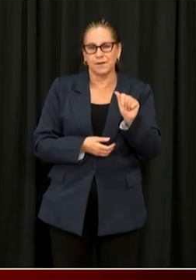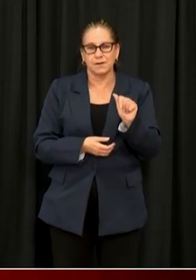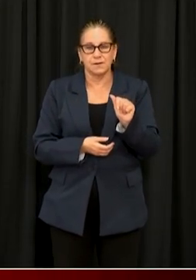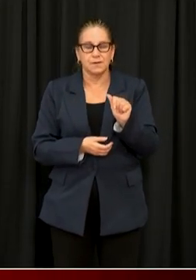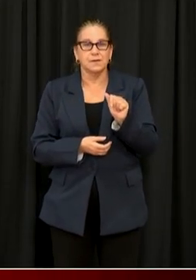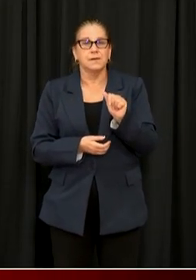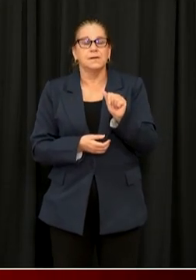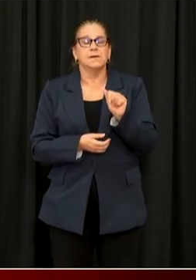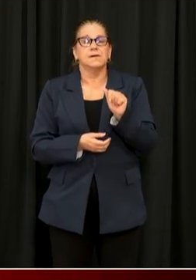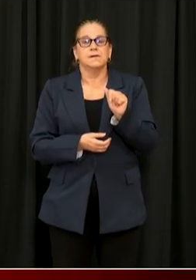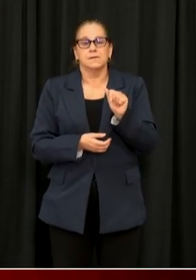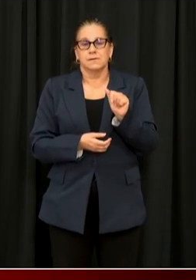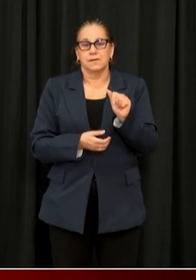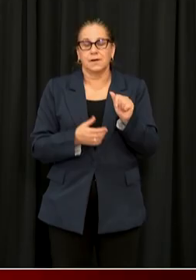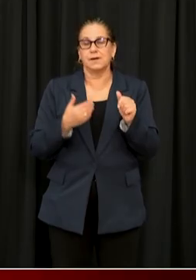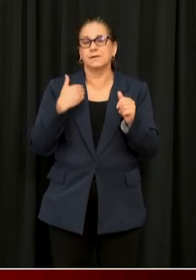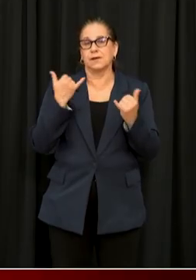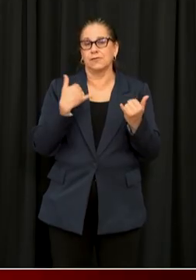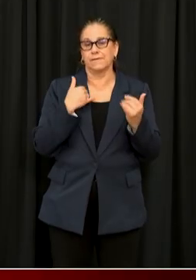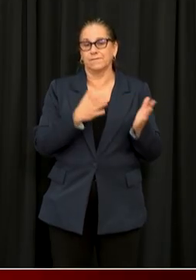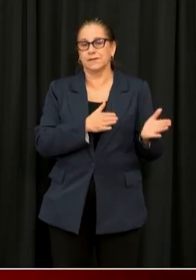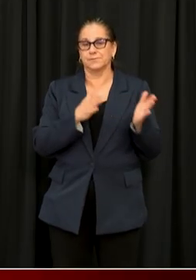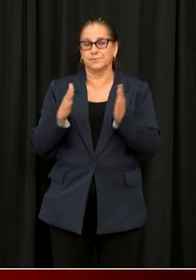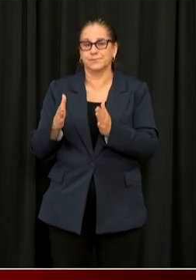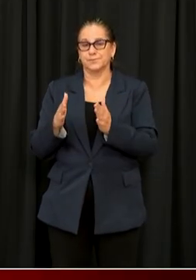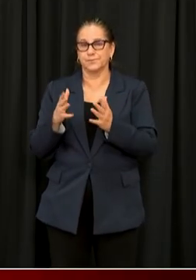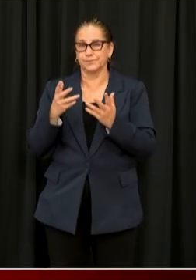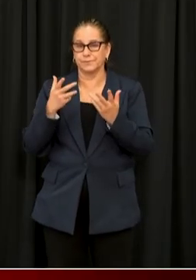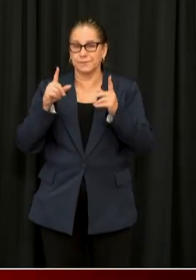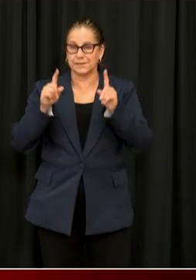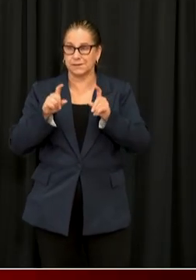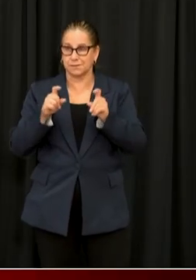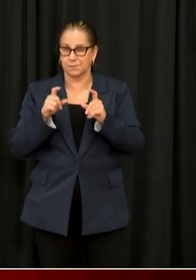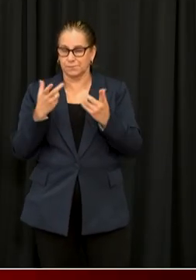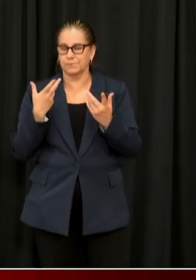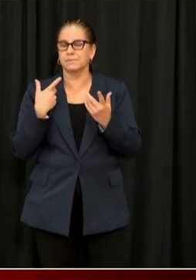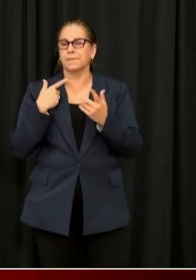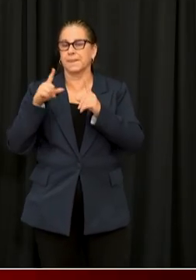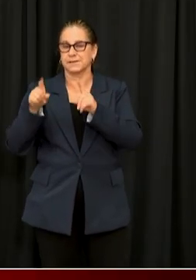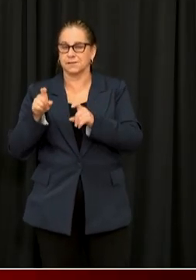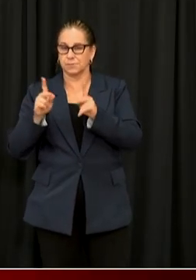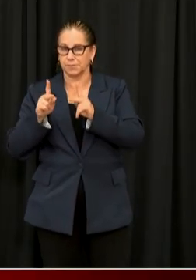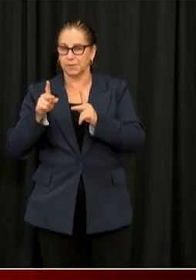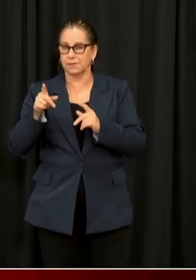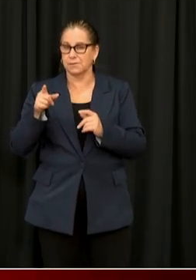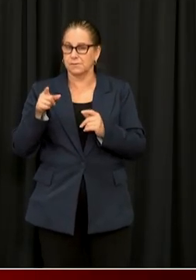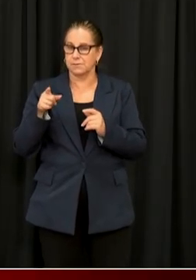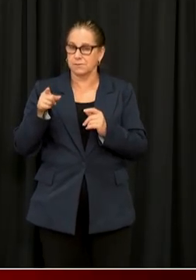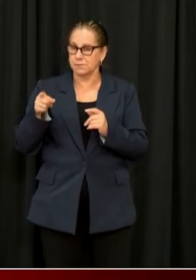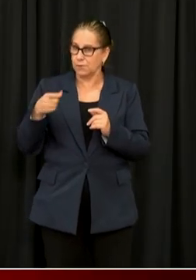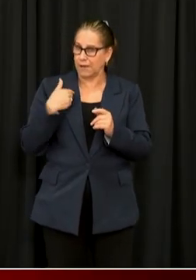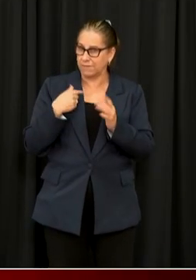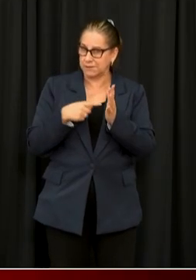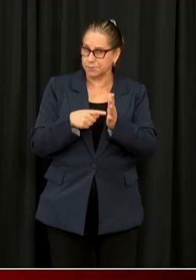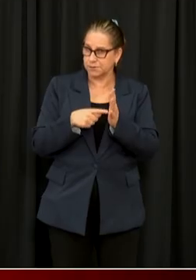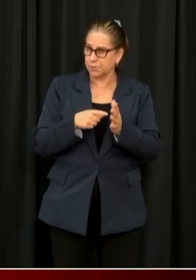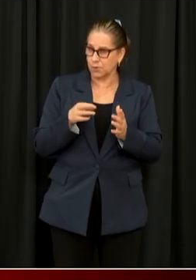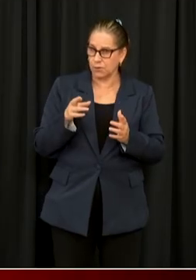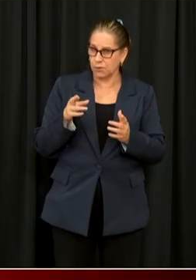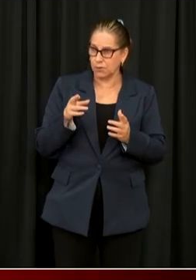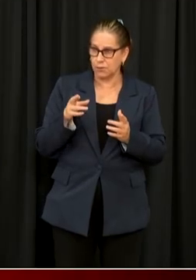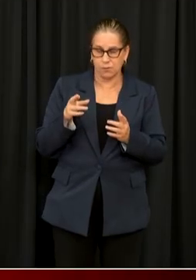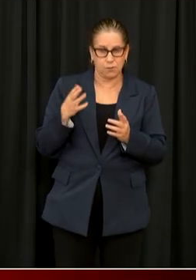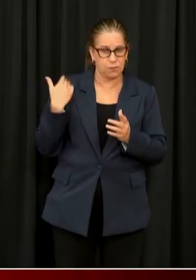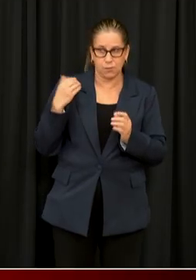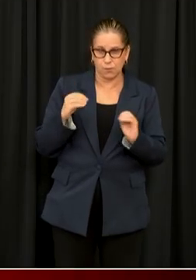without symptoms when they were tested, and if they were without symptoms when they were tested, if they've developed symptoms now. And it's critically